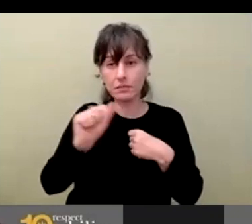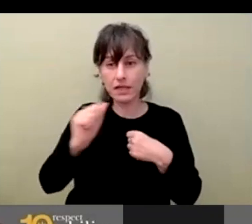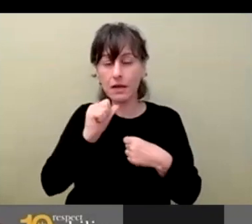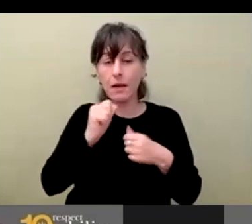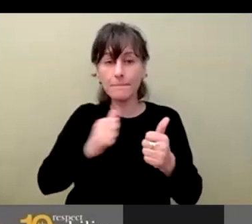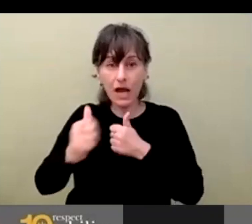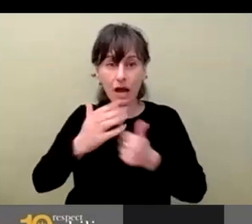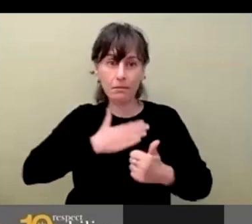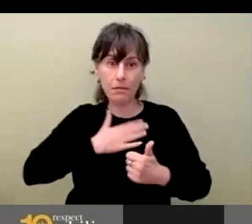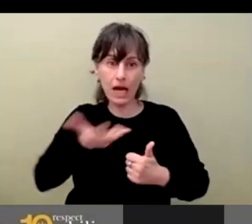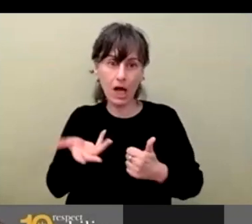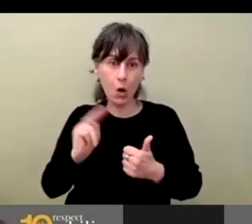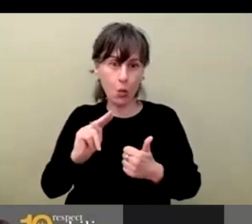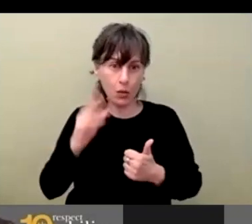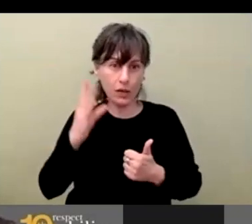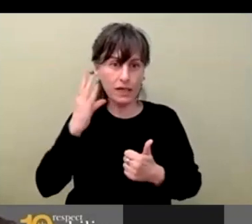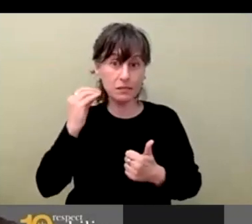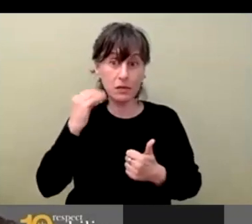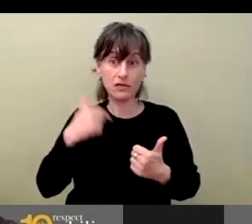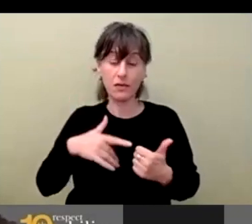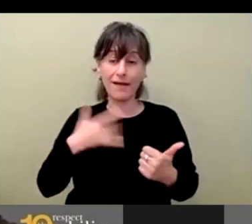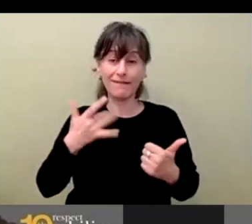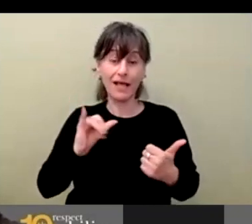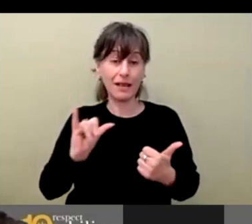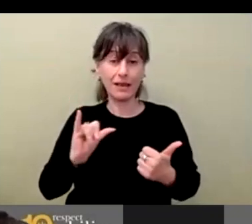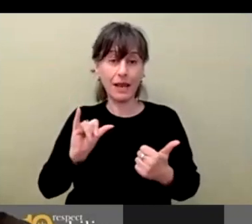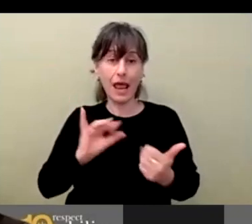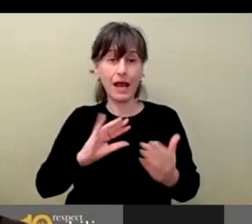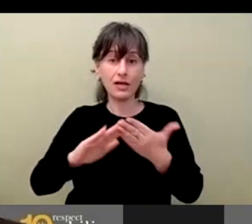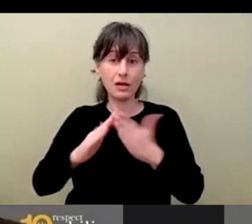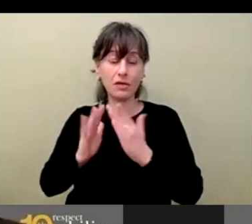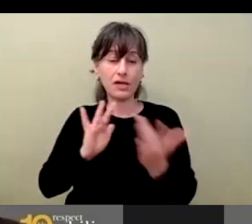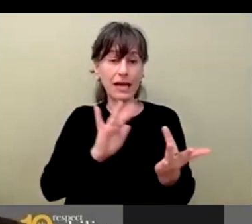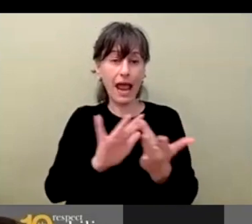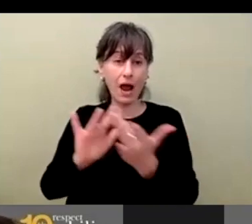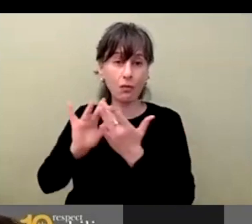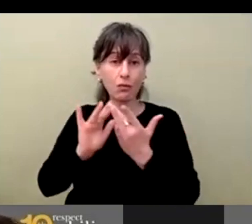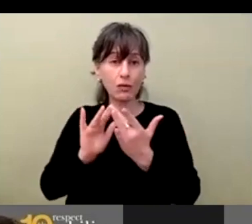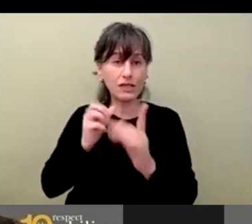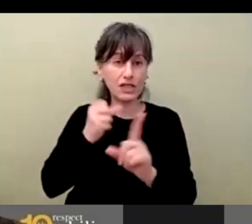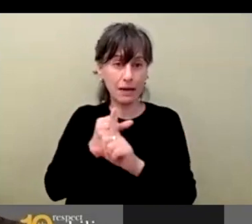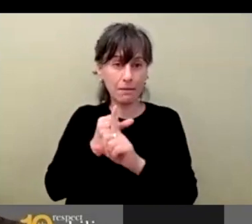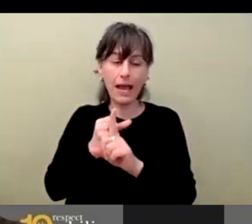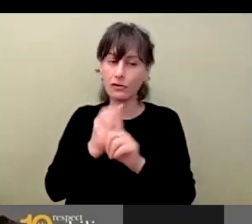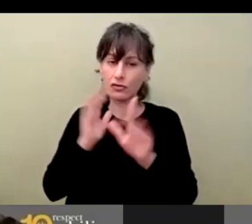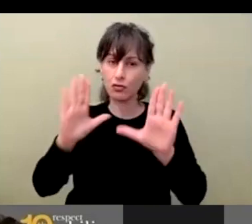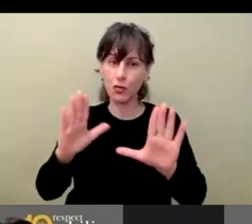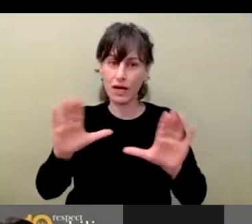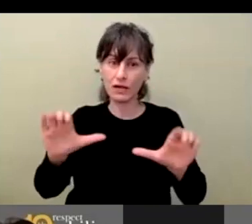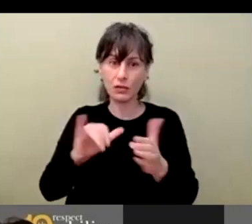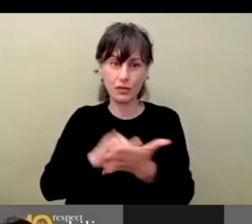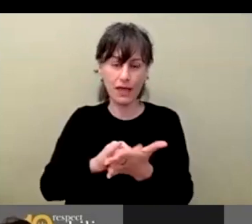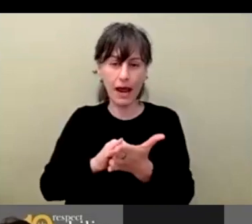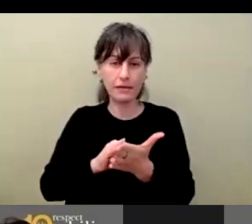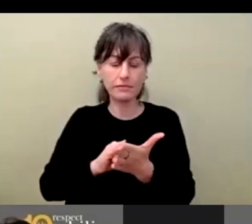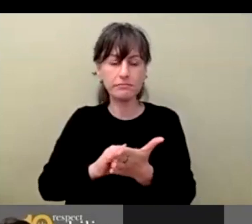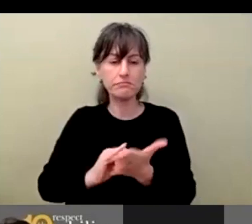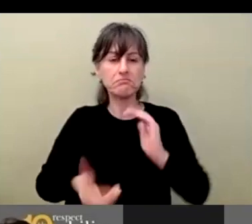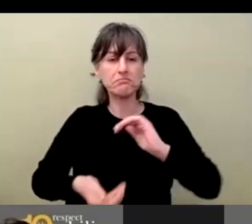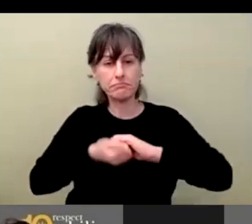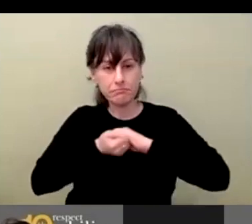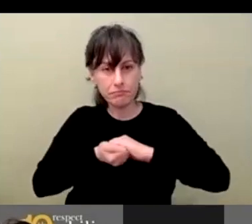own experiences. And I just felt like community outreach and impact was a great way to do that. You know, building partnerships,